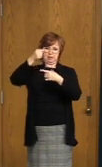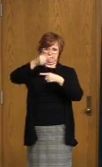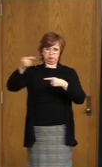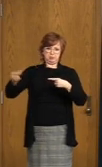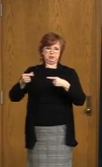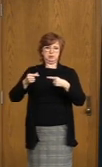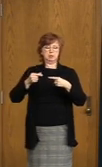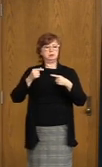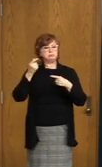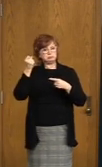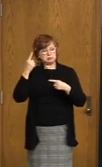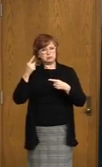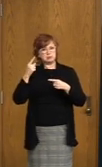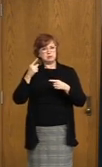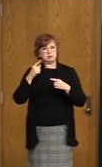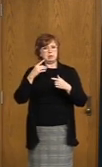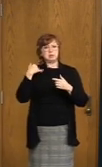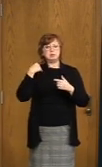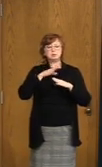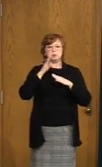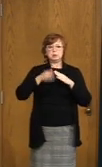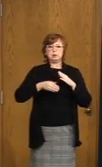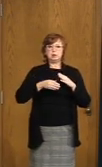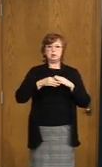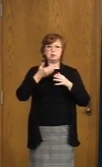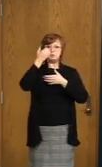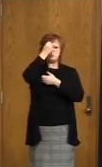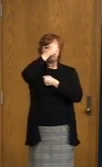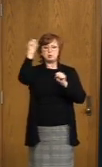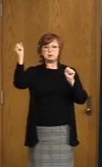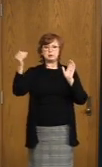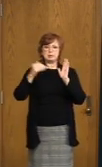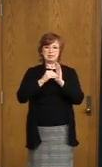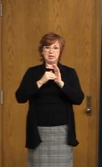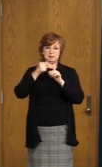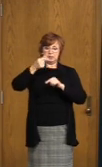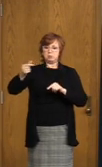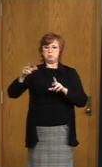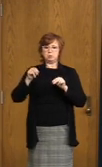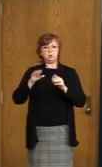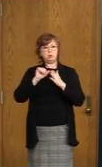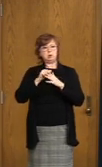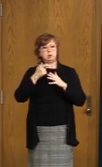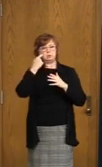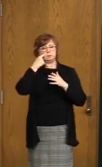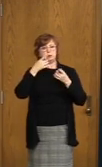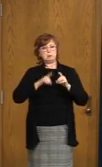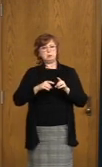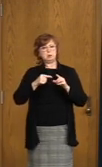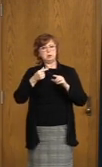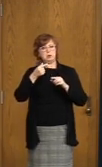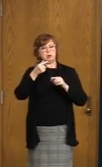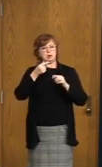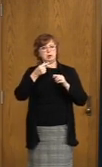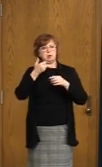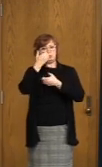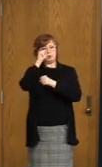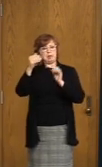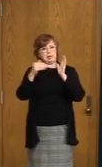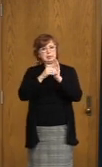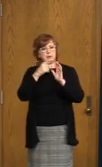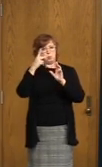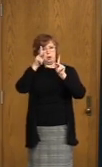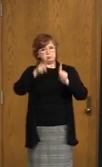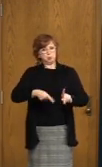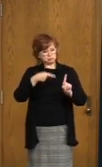decision to protesting a person. That isn't us in this province, and it needs to stop. There